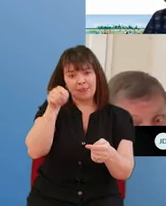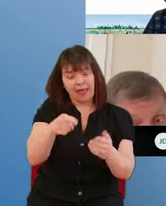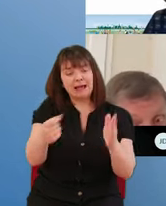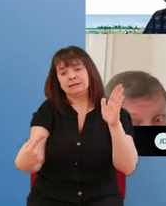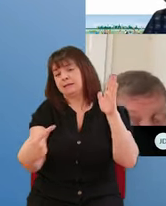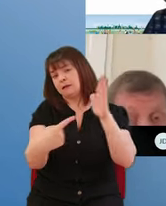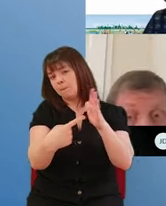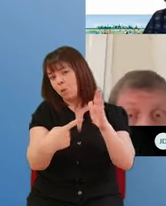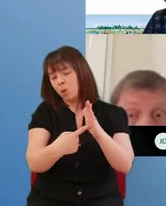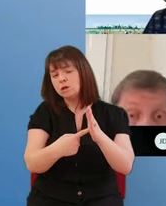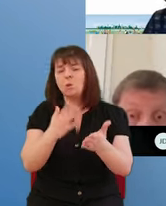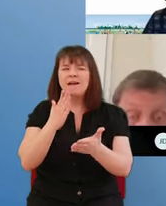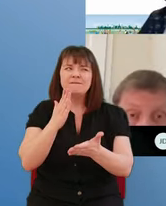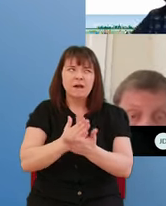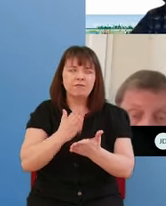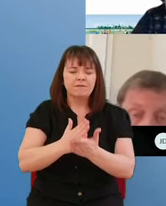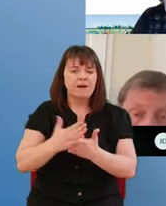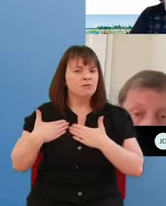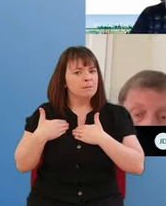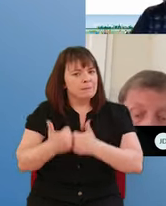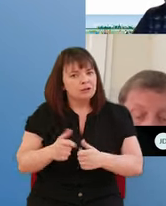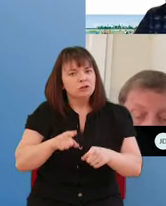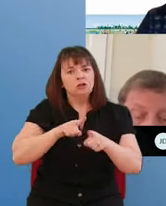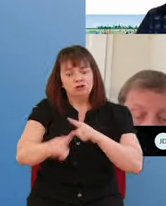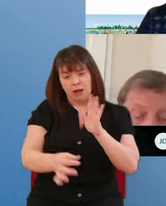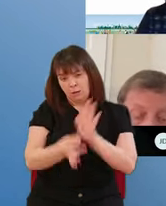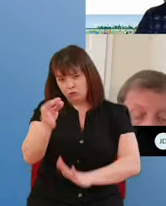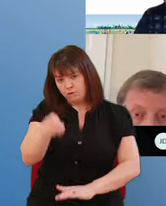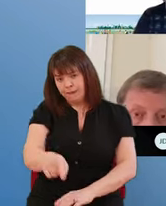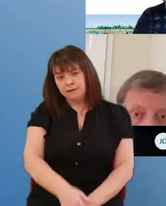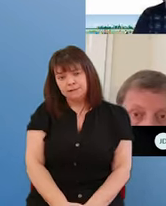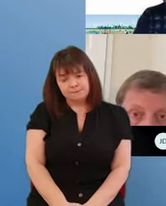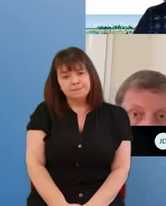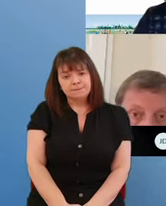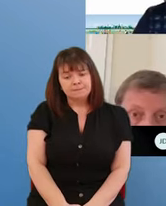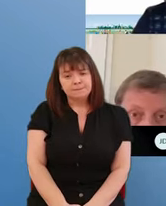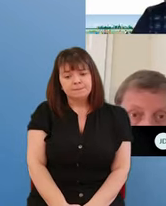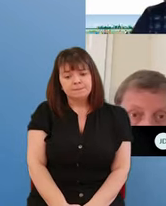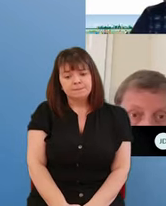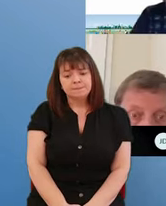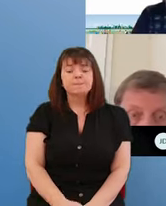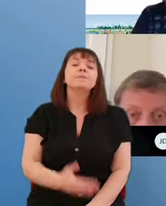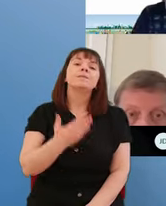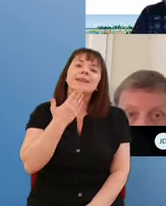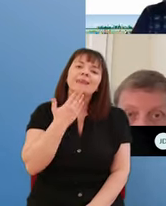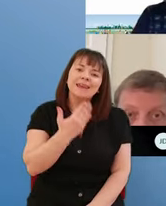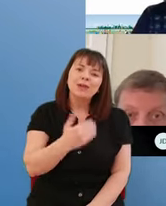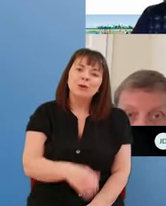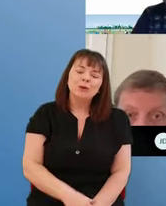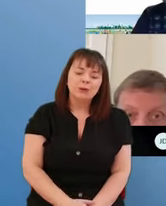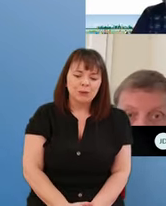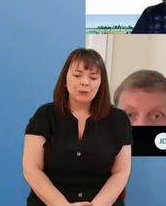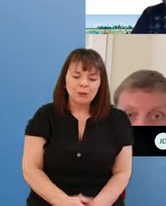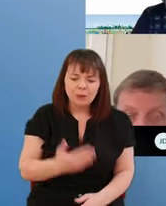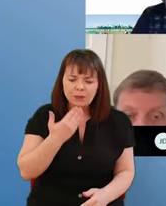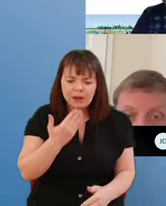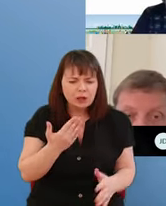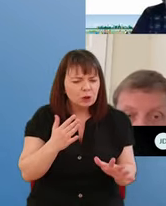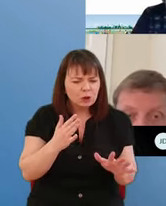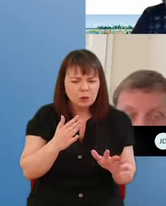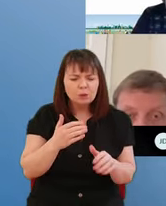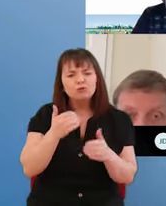It's really good to see work going on to restore the service, because there's a lot of people with diabetes are concerned that they've missed all